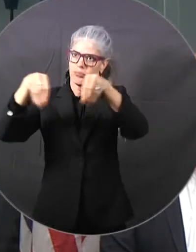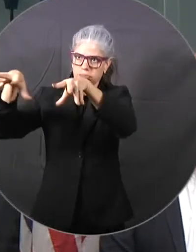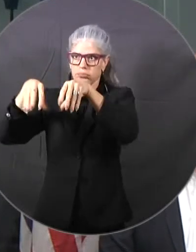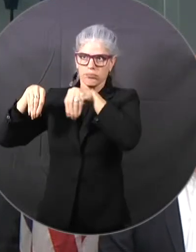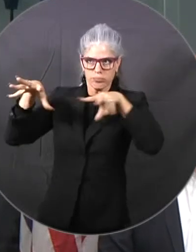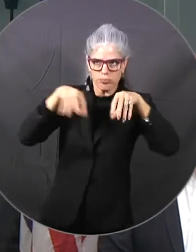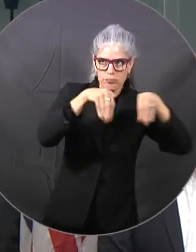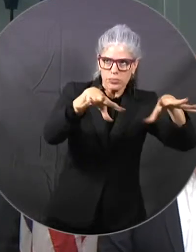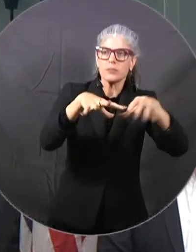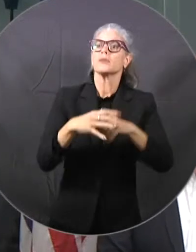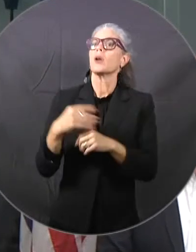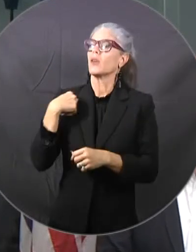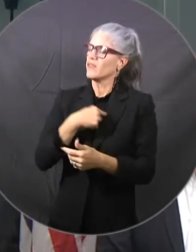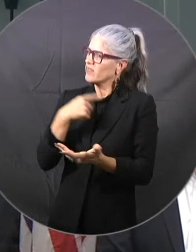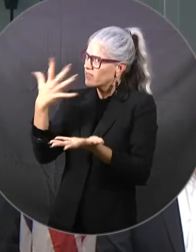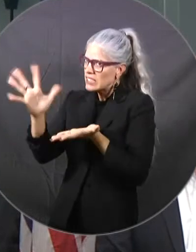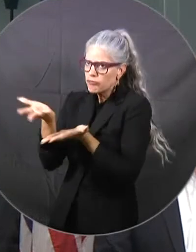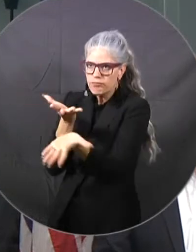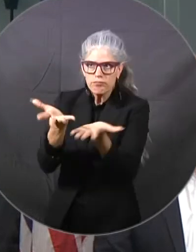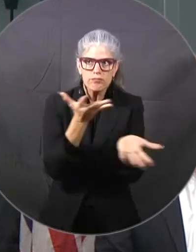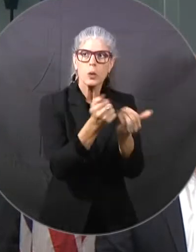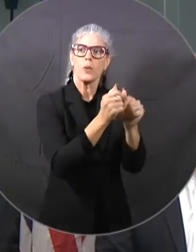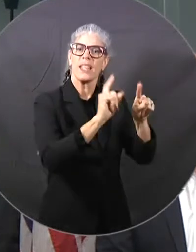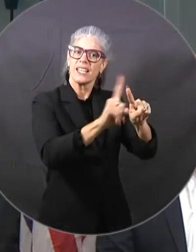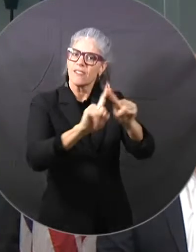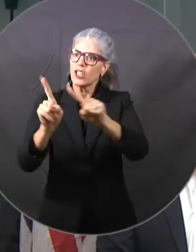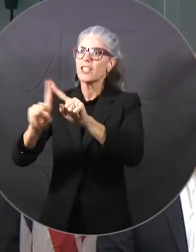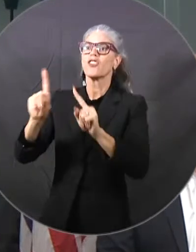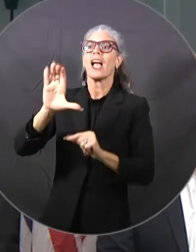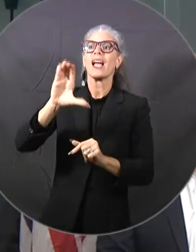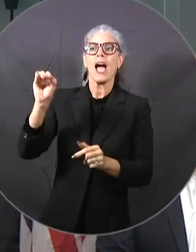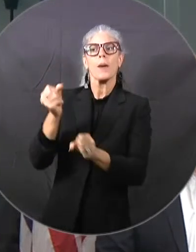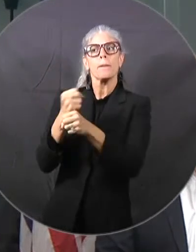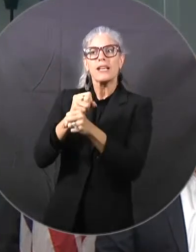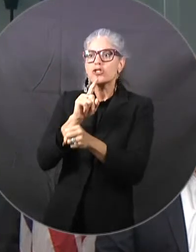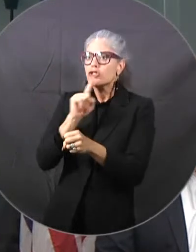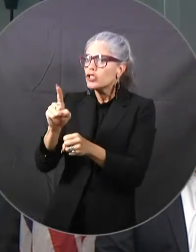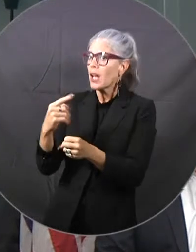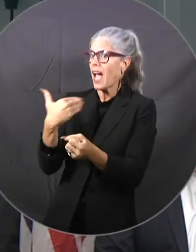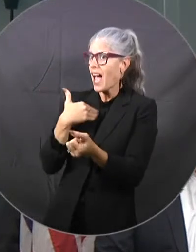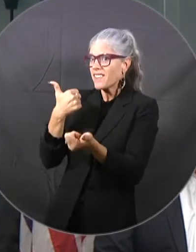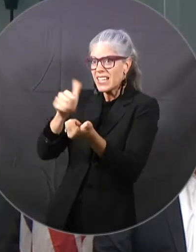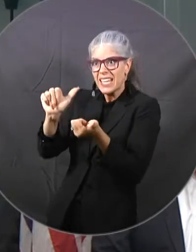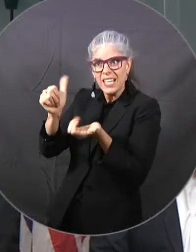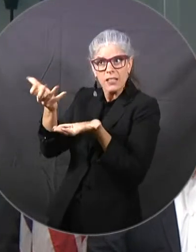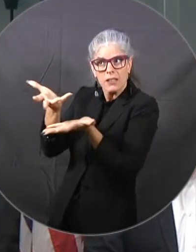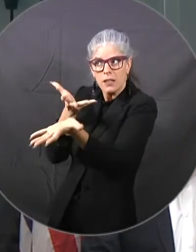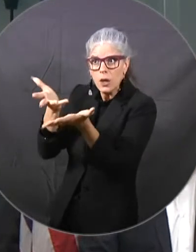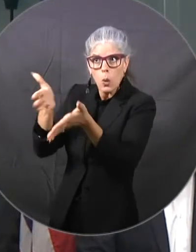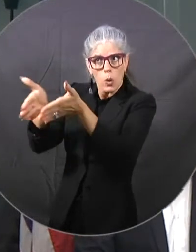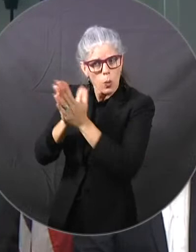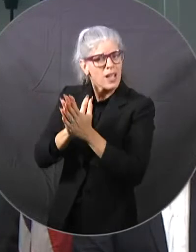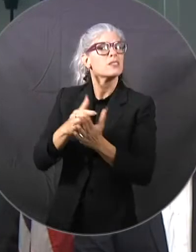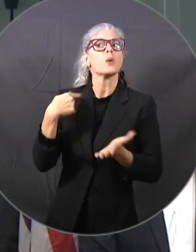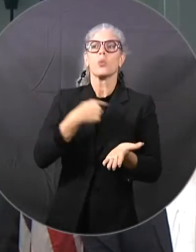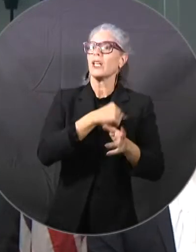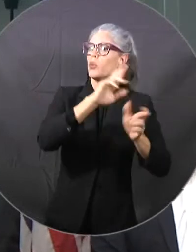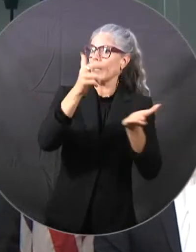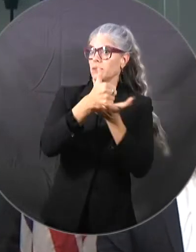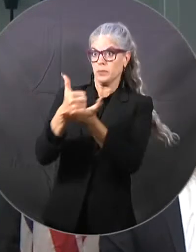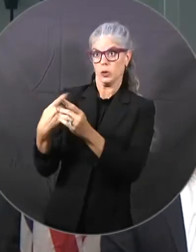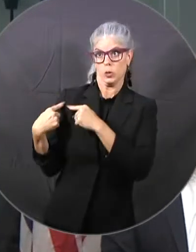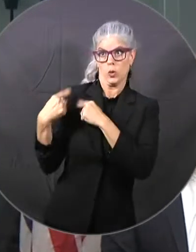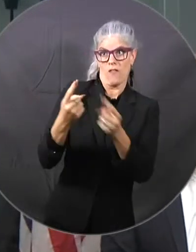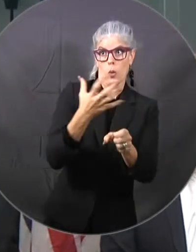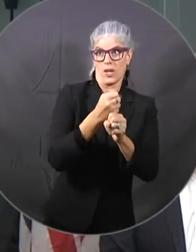with requests. We have received 300 requests for resources, with most of those coming in since noon today, and the Florida Division